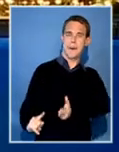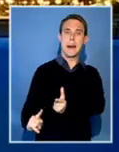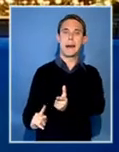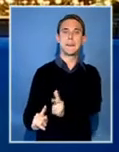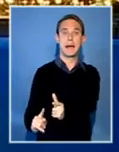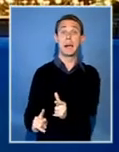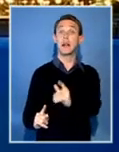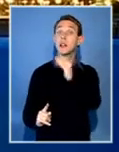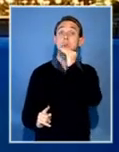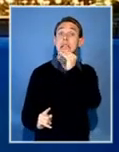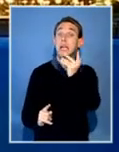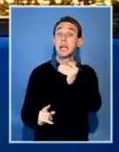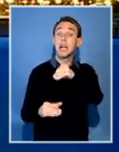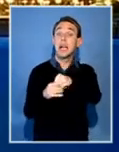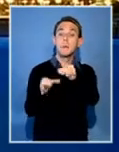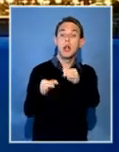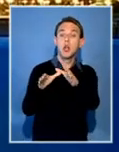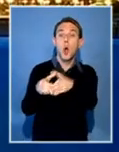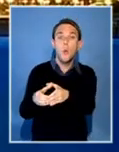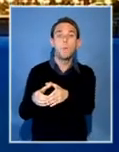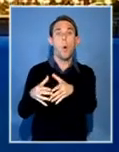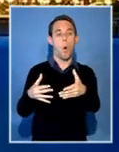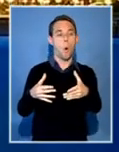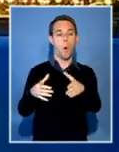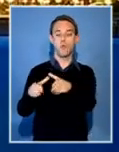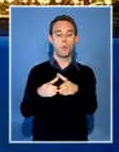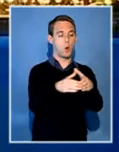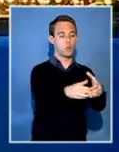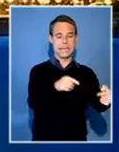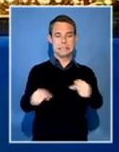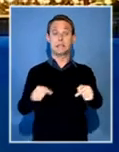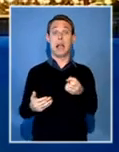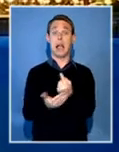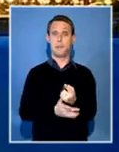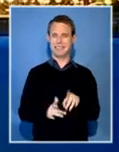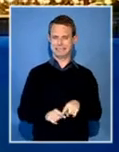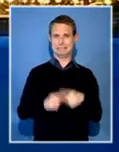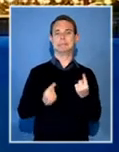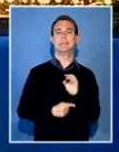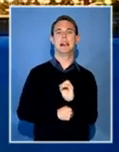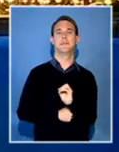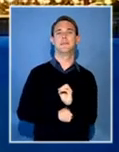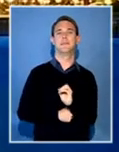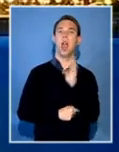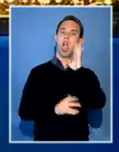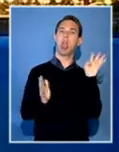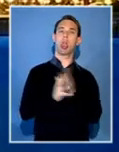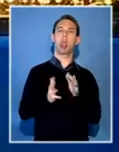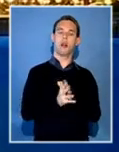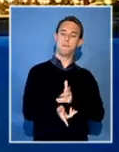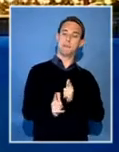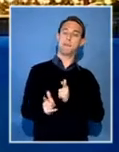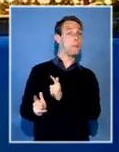a political party itself or between political parties. It's a very unique thing. It just doesn't kill randomly